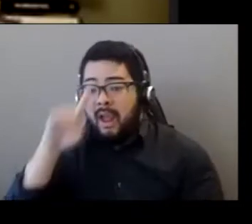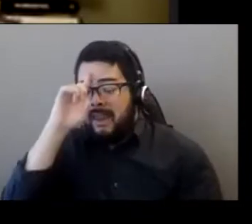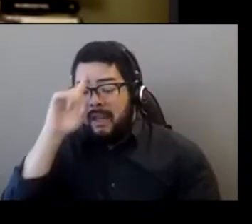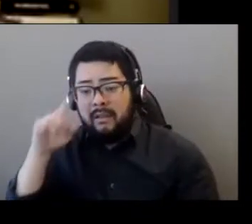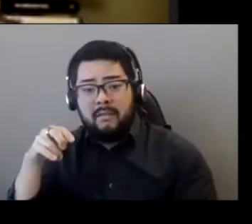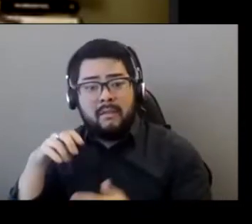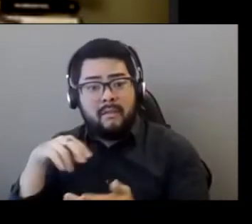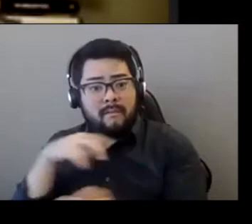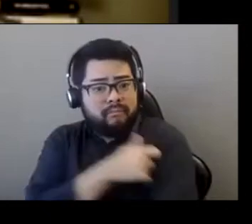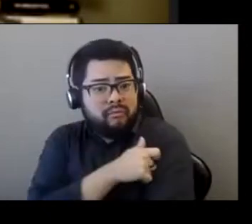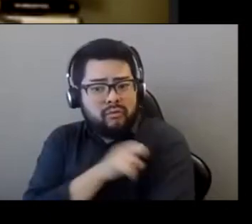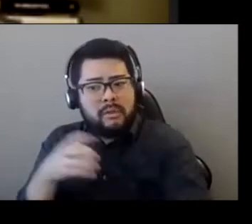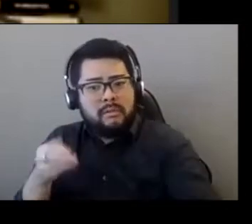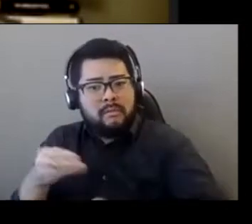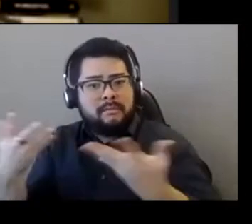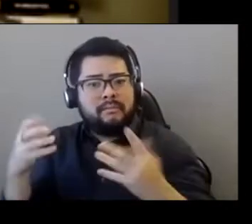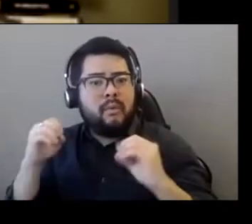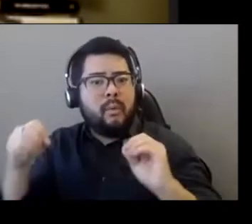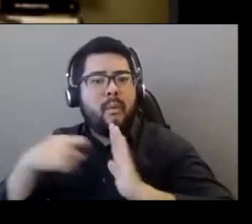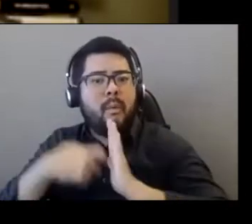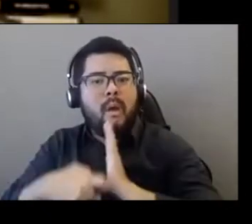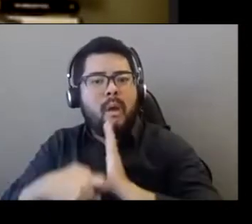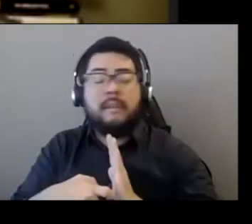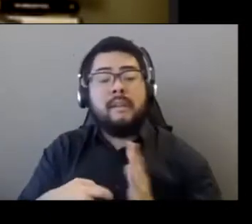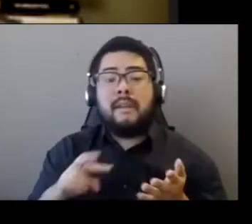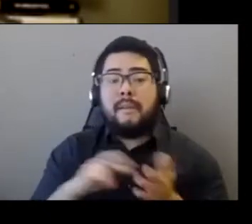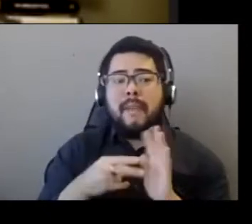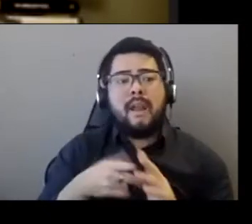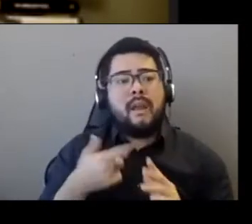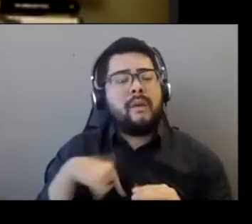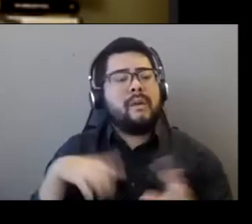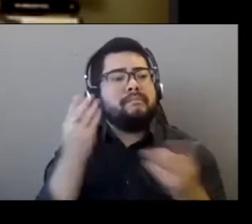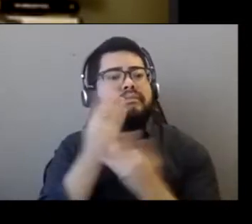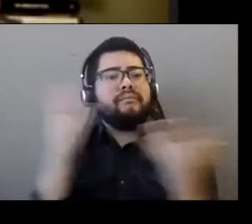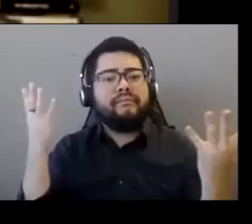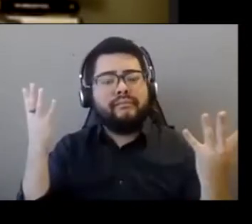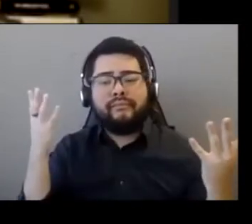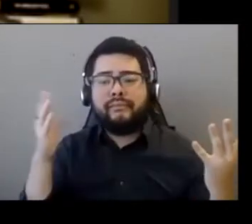mean? It's not just about making a slogan. We discovered as